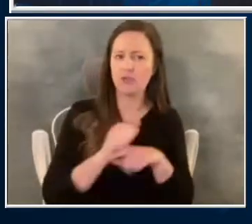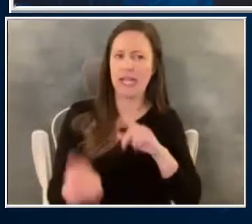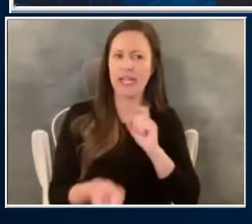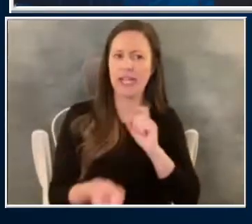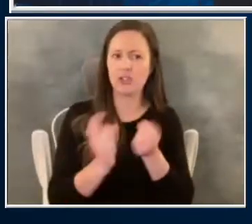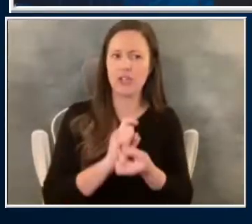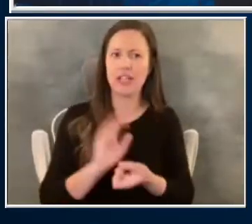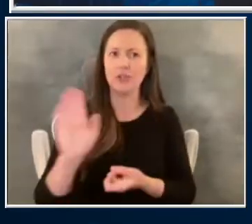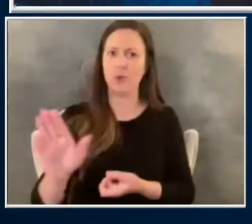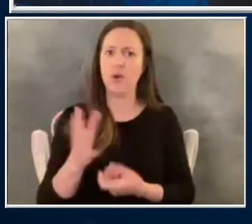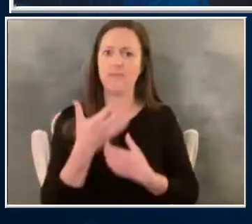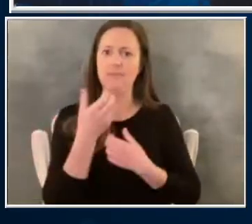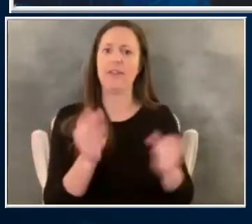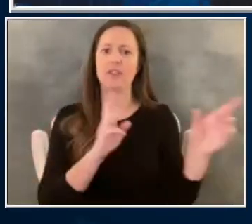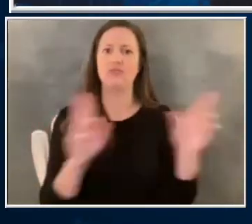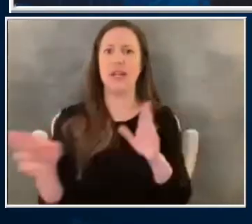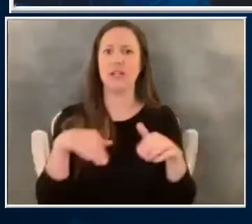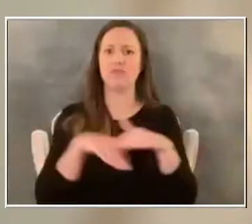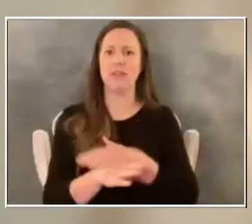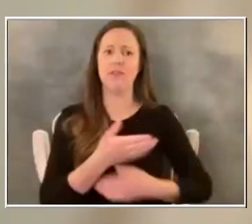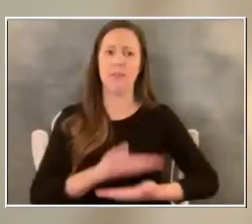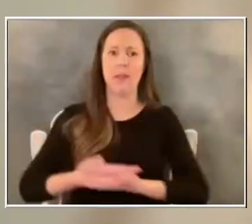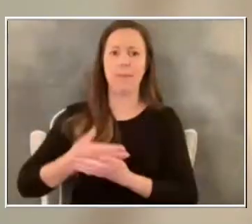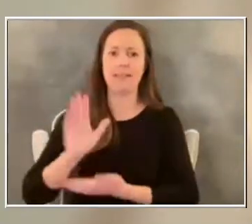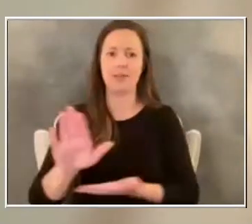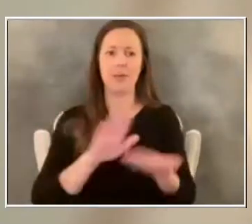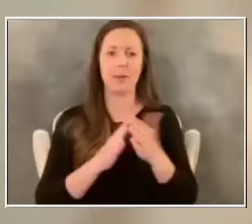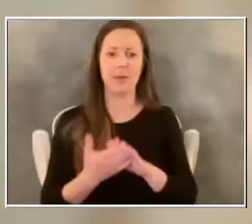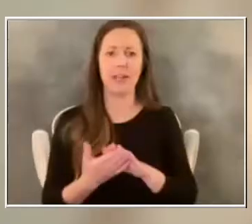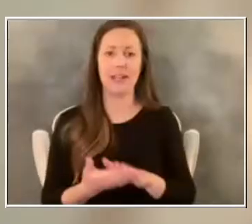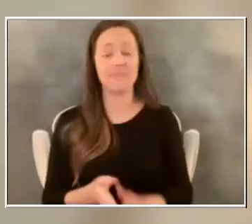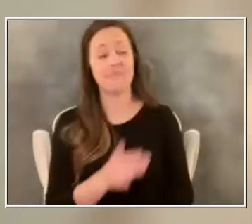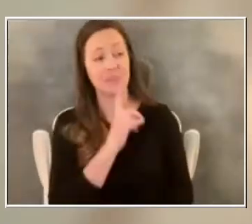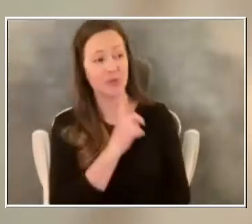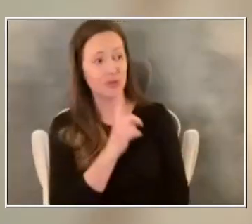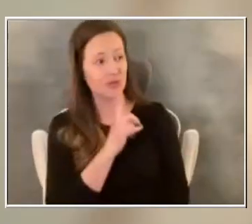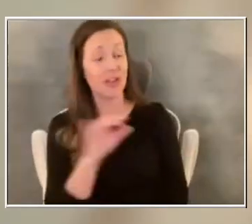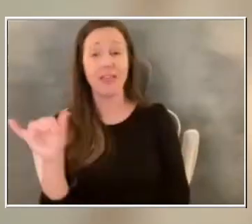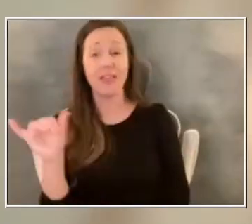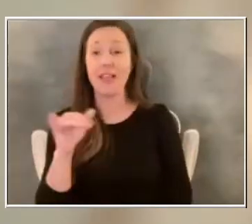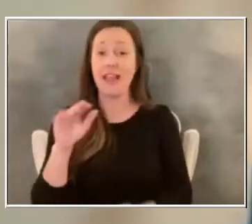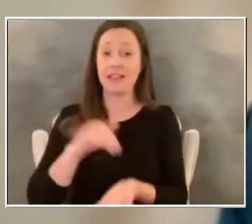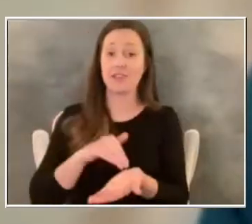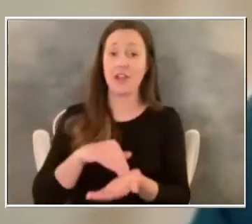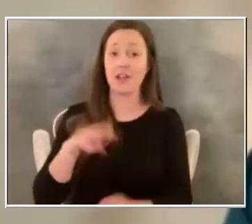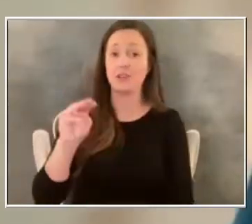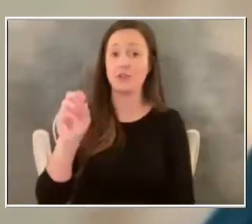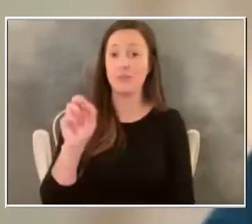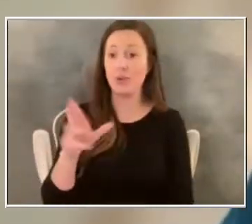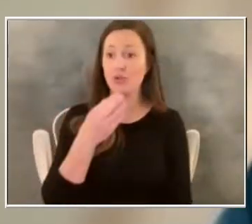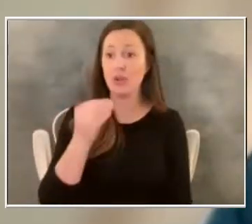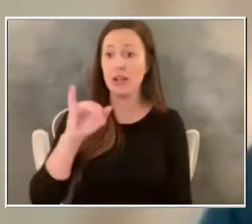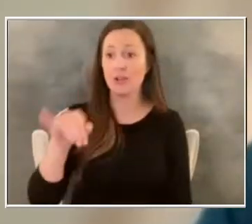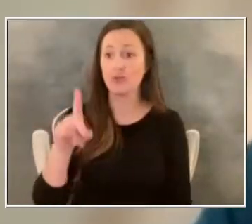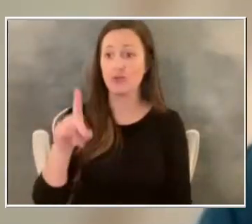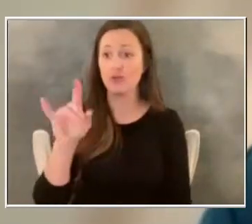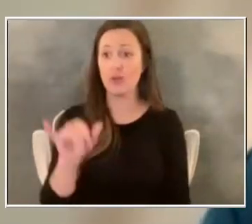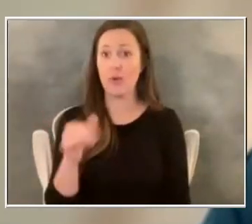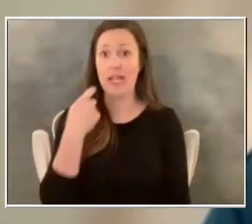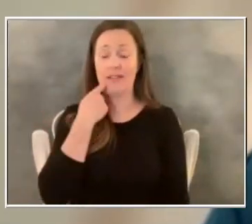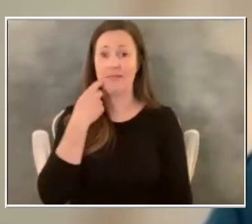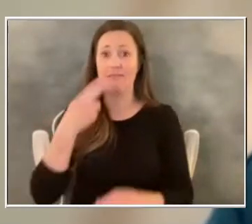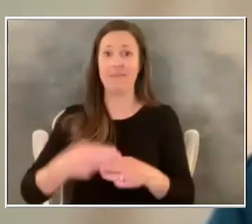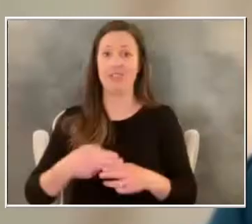deliver babies in your community? Sure. I mean, just like Dr. Mosier and Jody talked about, it really just increased